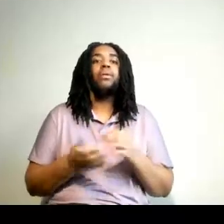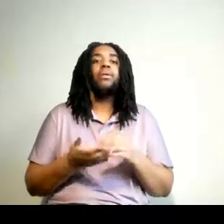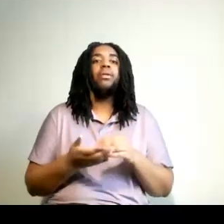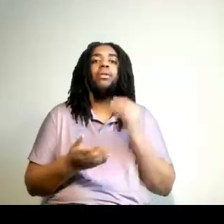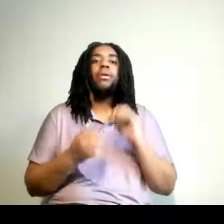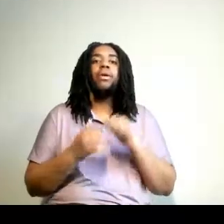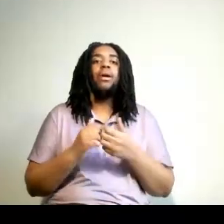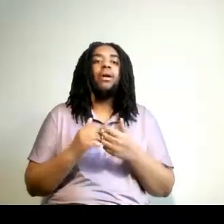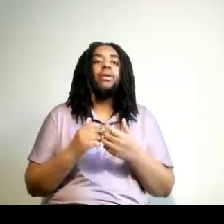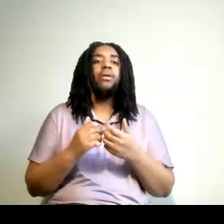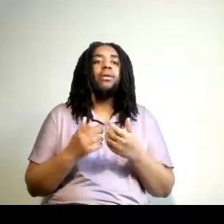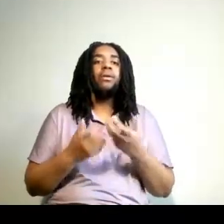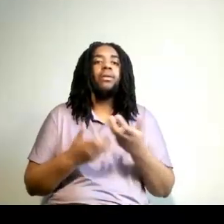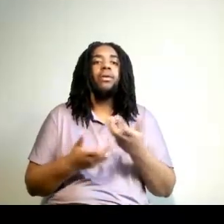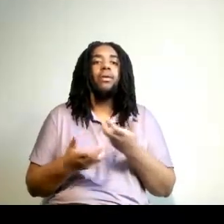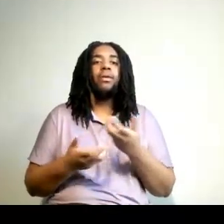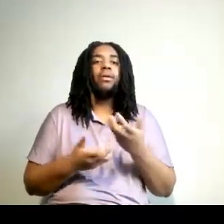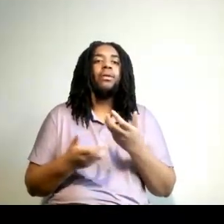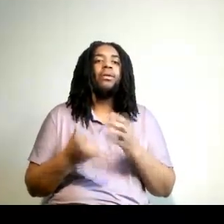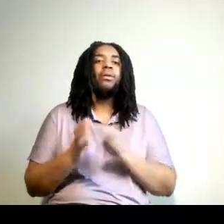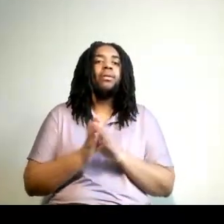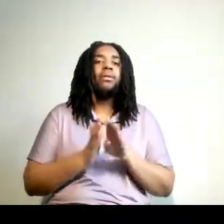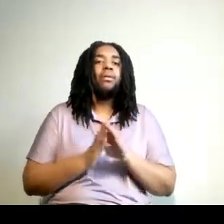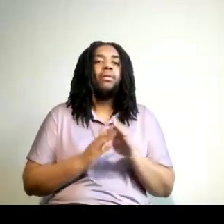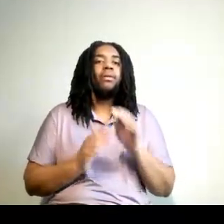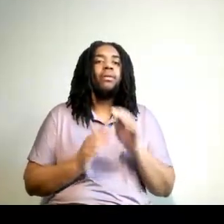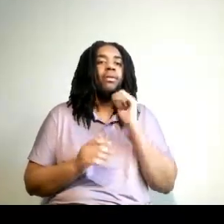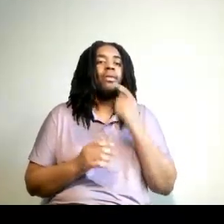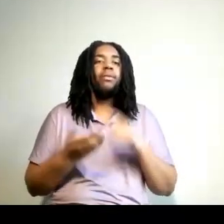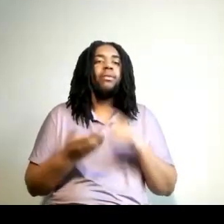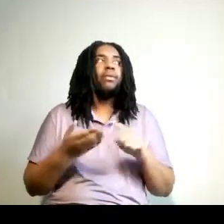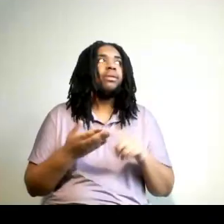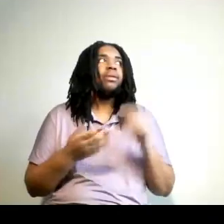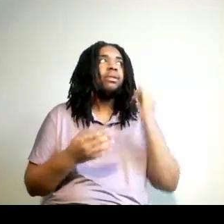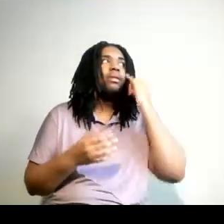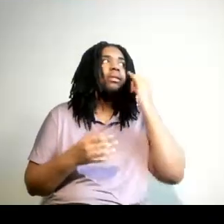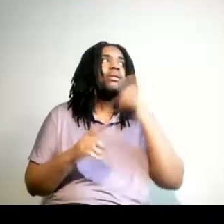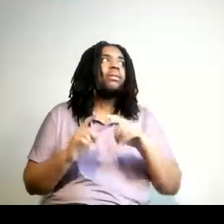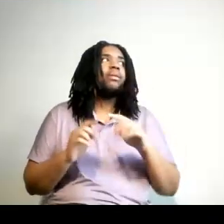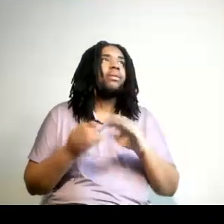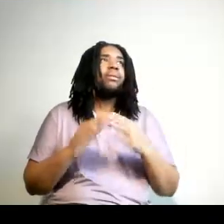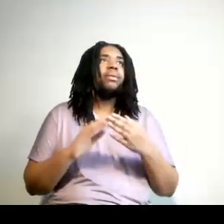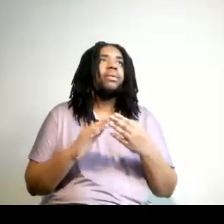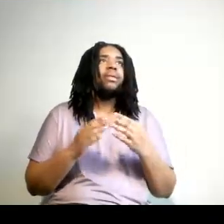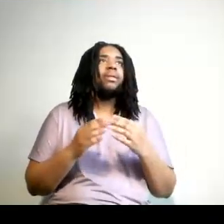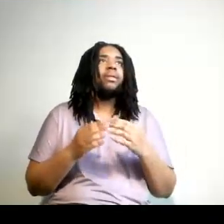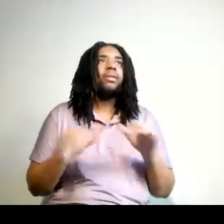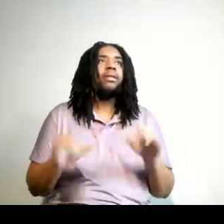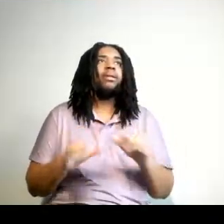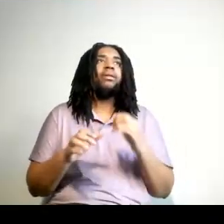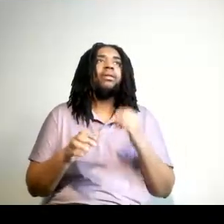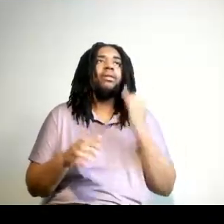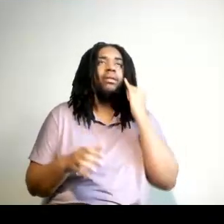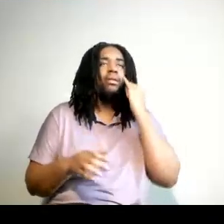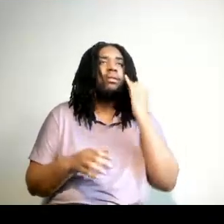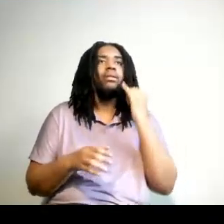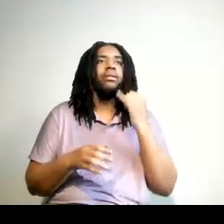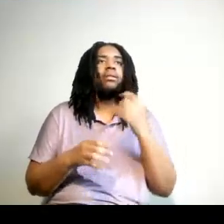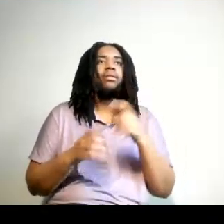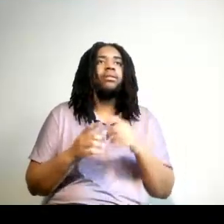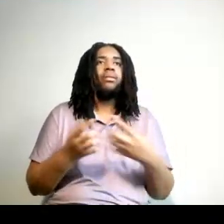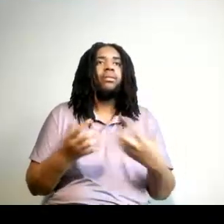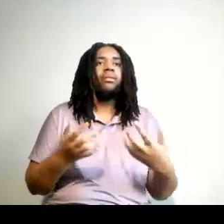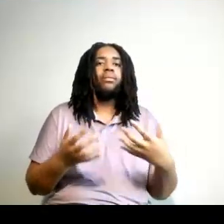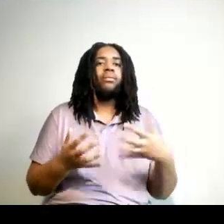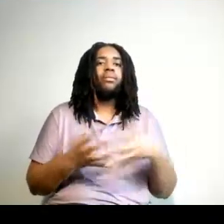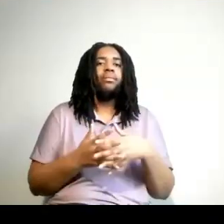collaborate, develop not only research ideas, but community action ideas to implement in a sustainable way